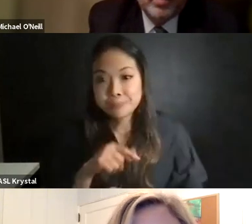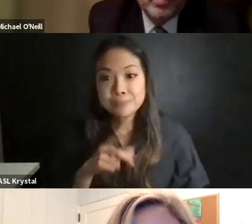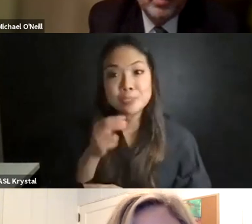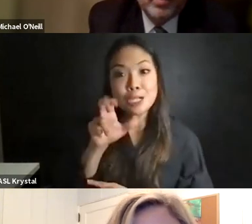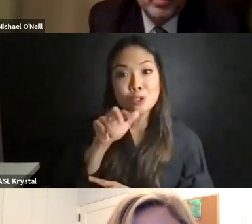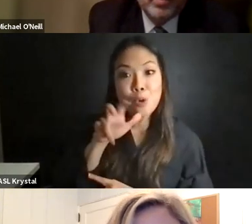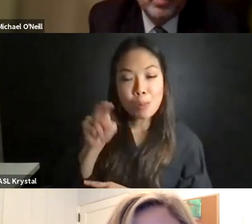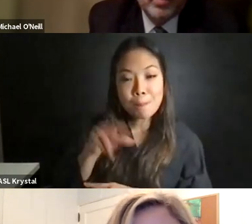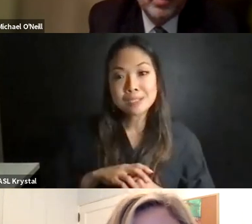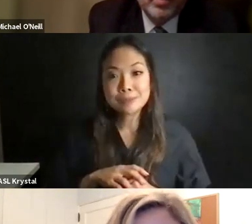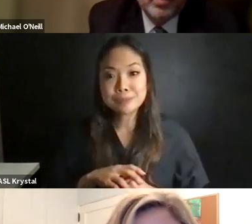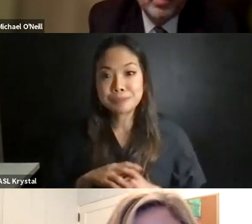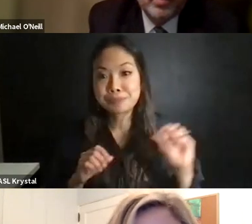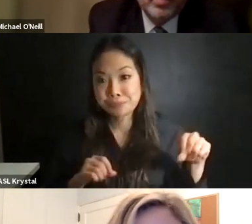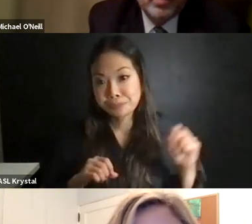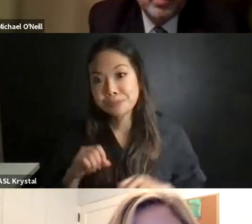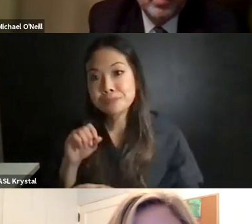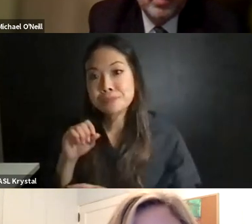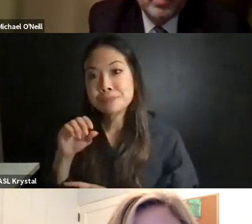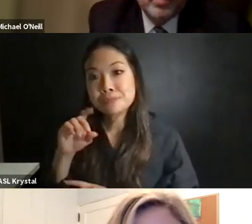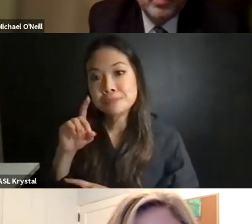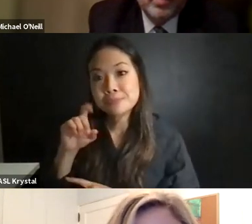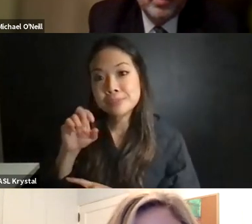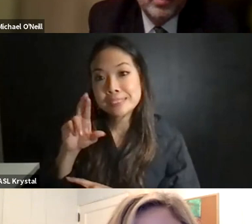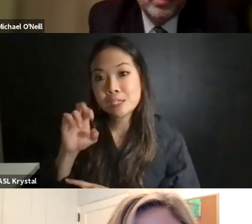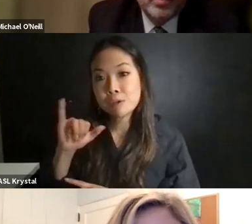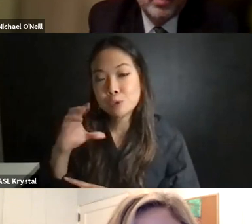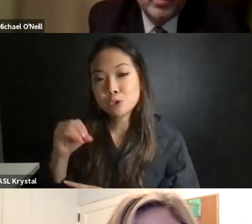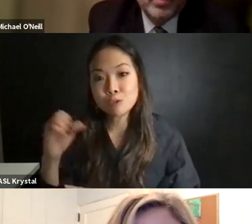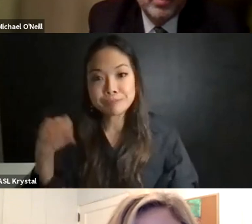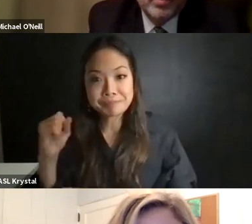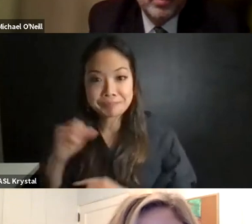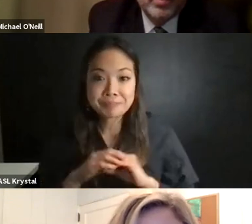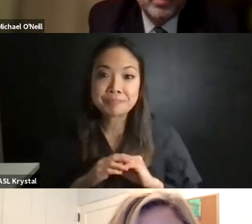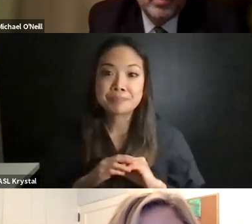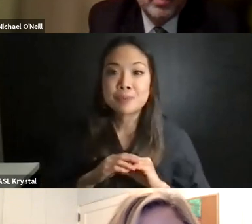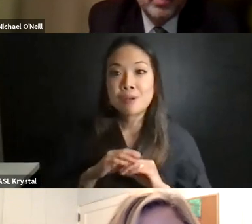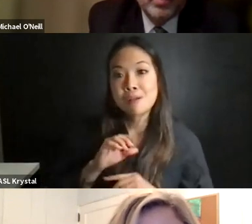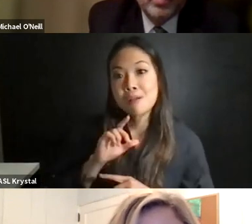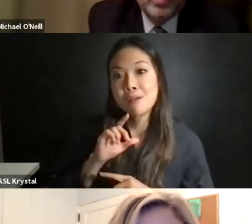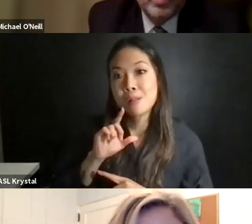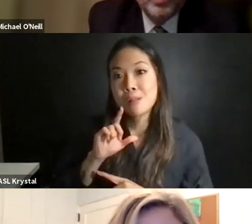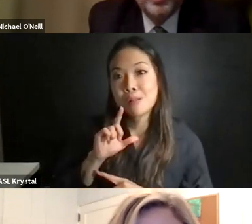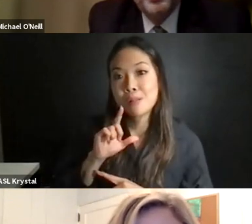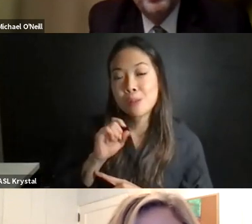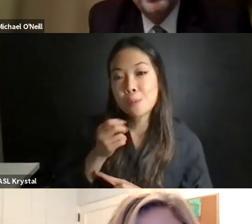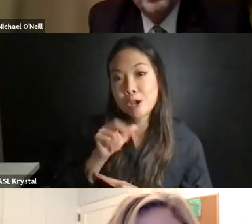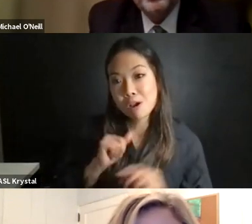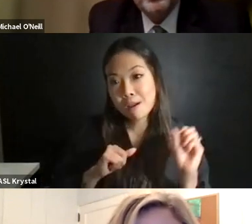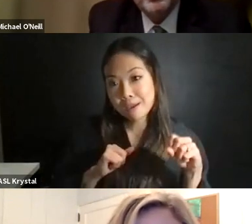rujo yes ms lopera yes ms polango garcia